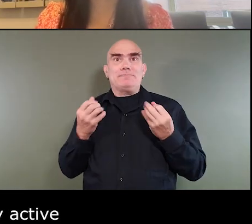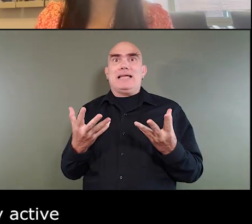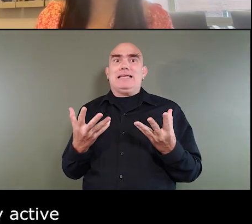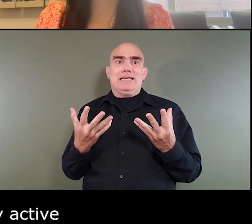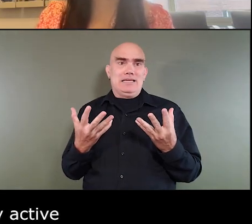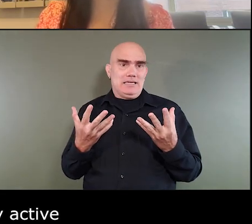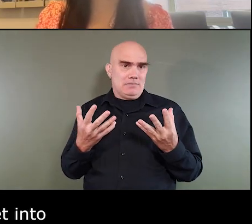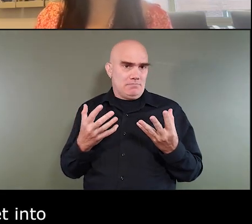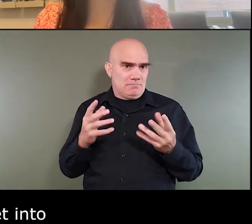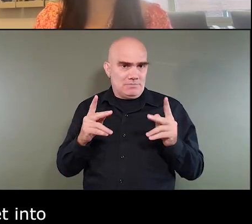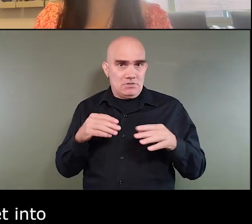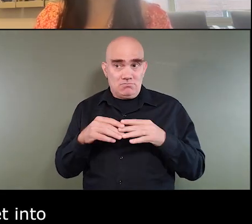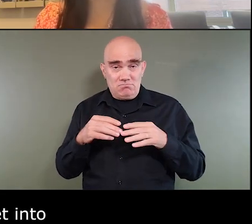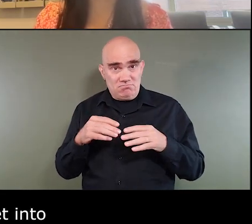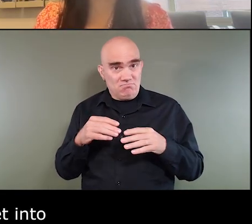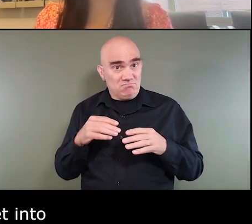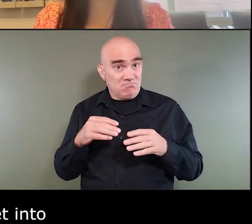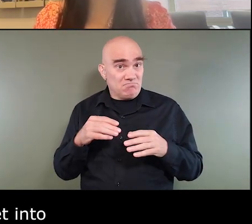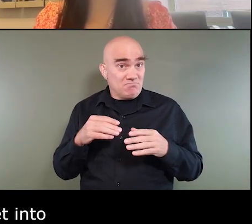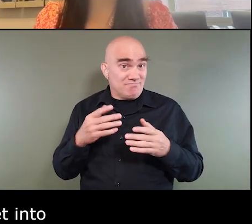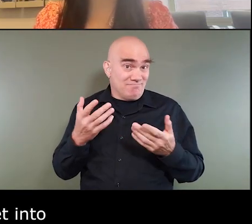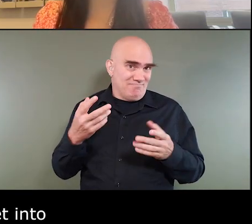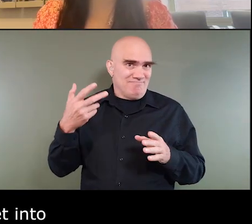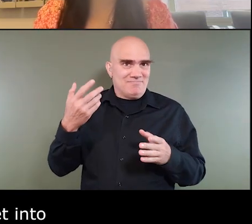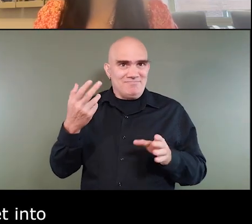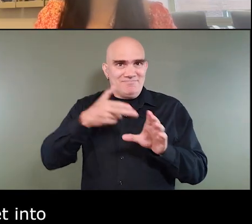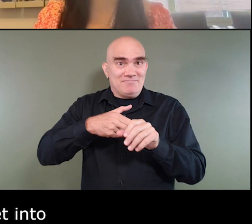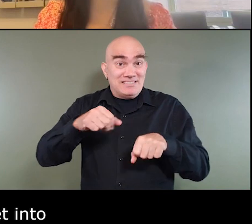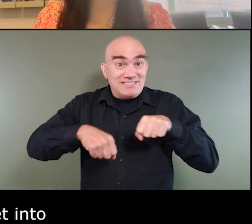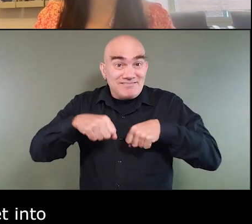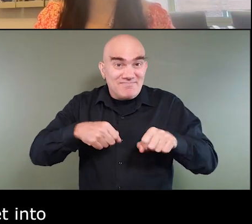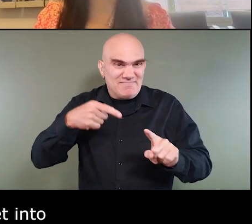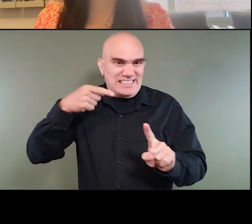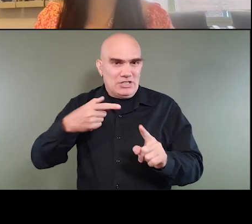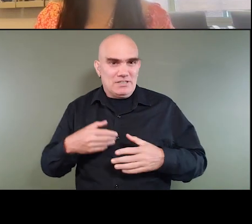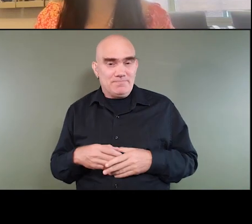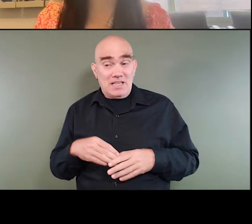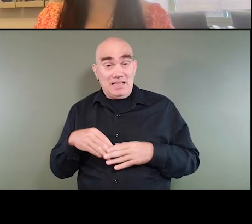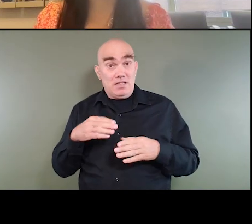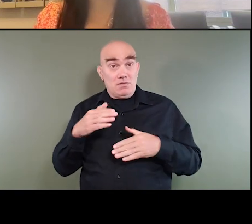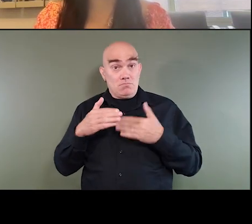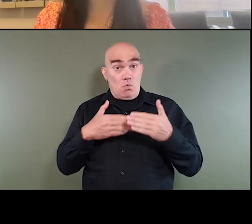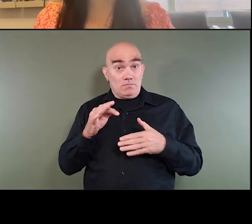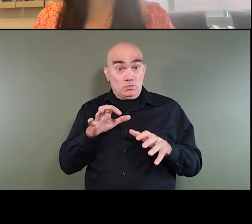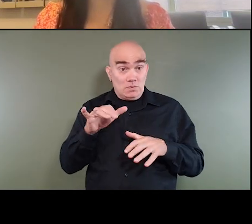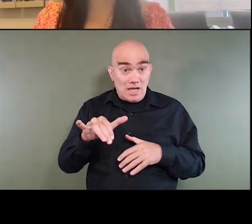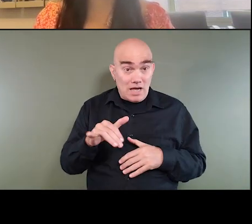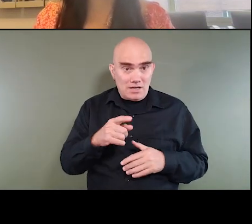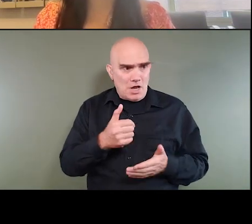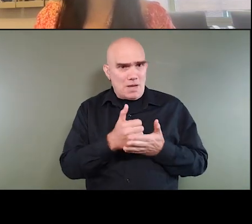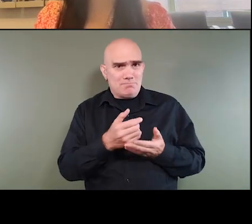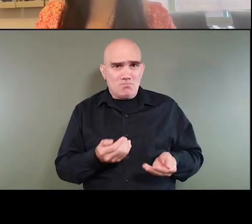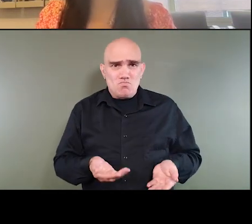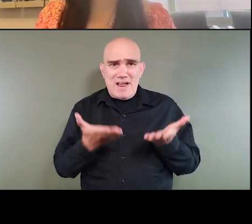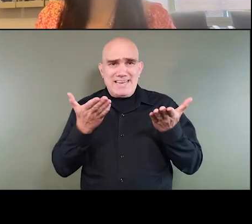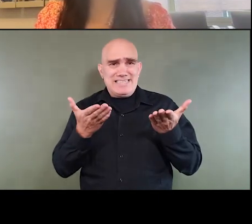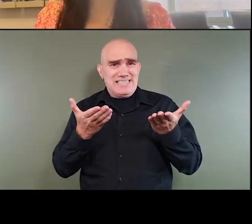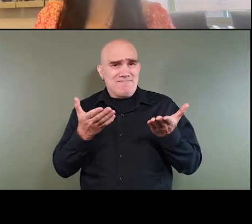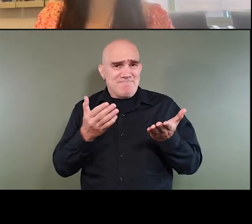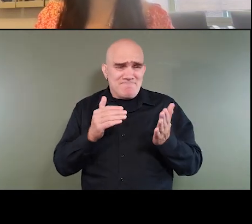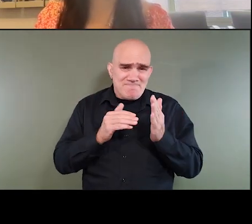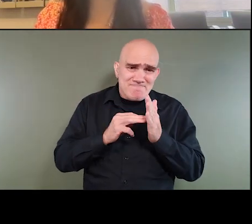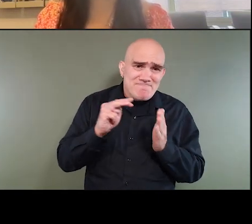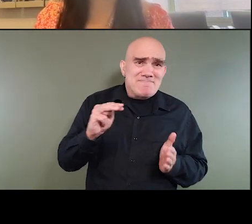inspired many, many folks to get into cycling in particular. And in the course of doing that, he's helped to